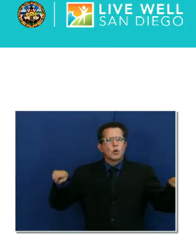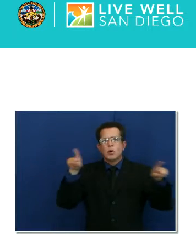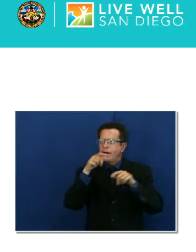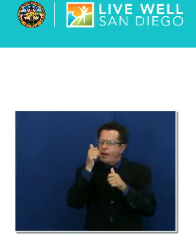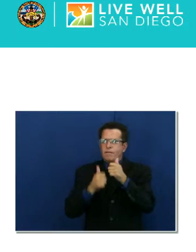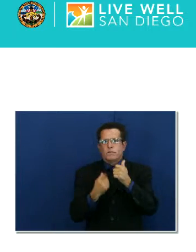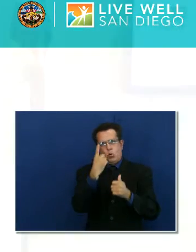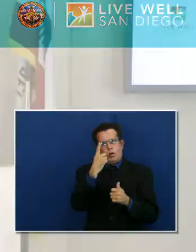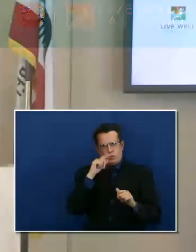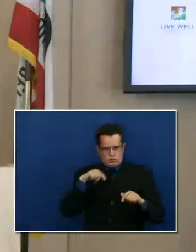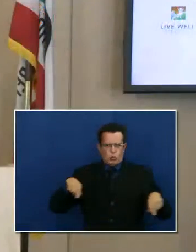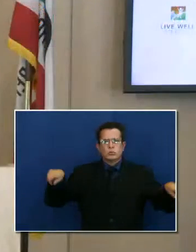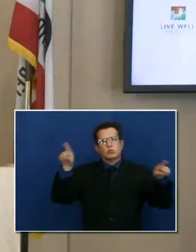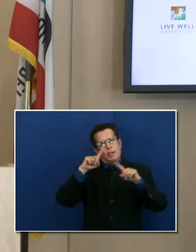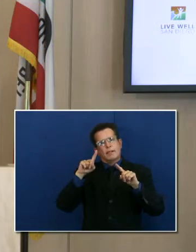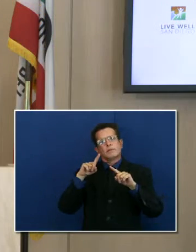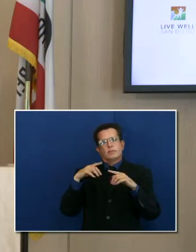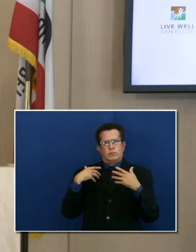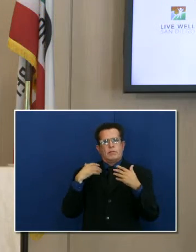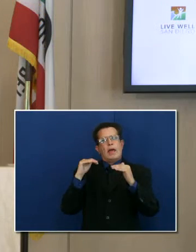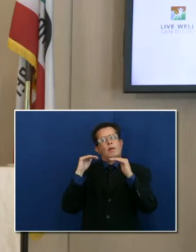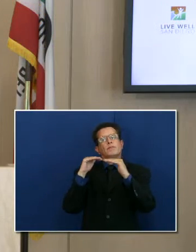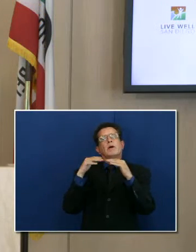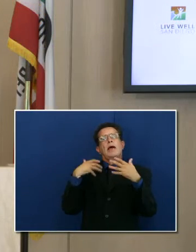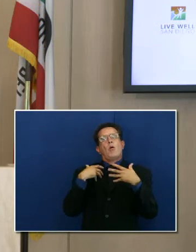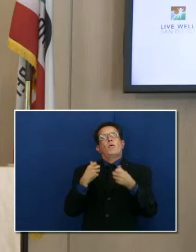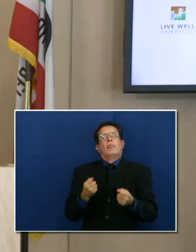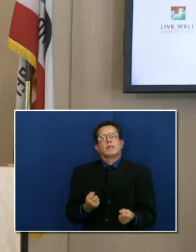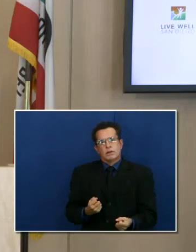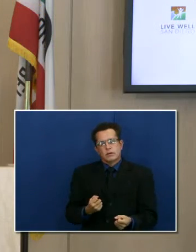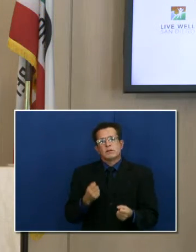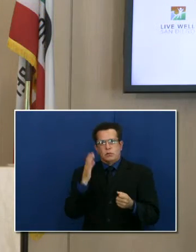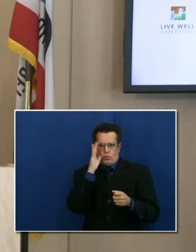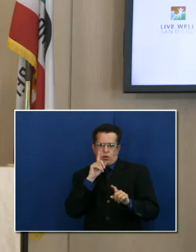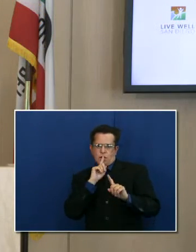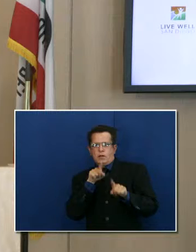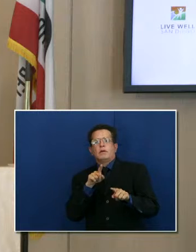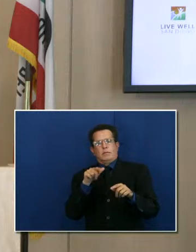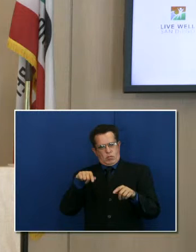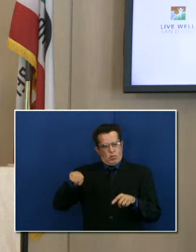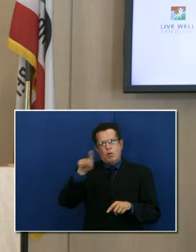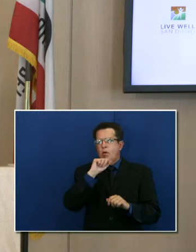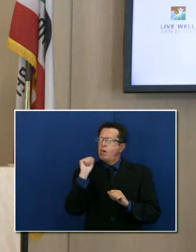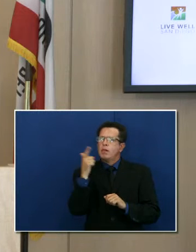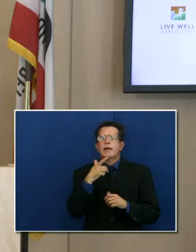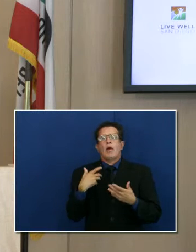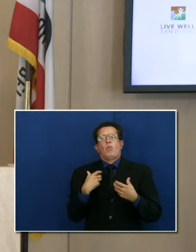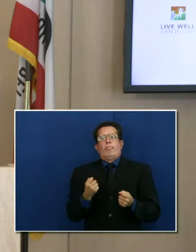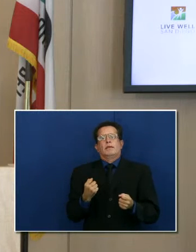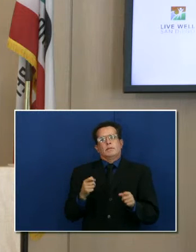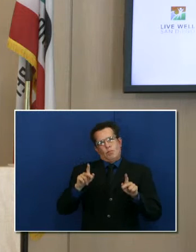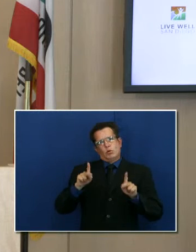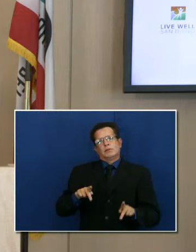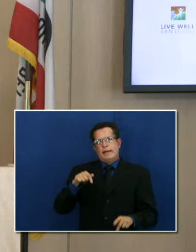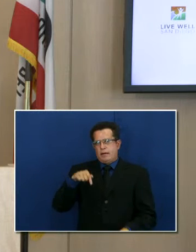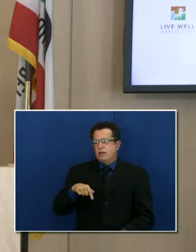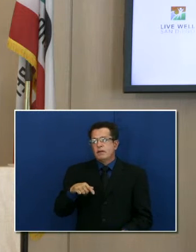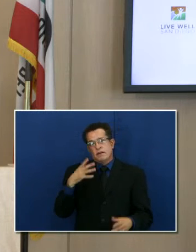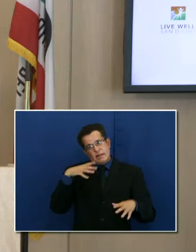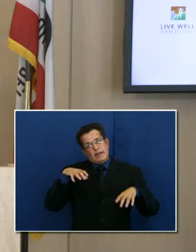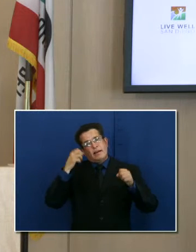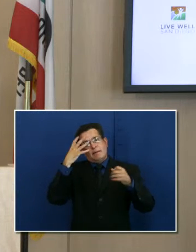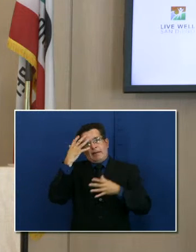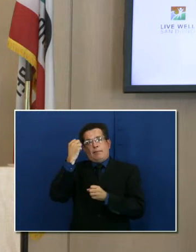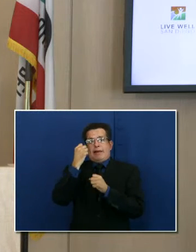health, which determines the health of a community. Keep in mind that it takes years, if